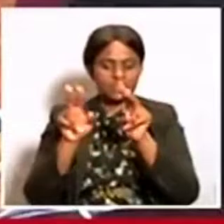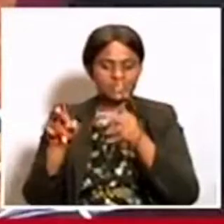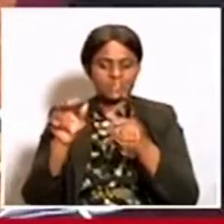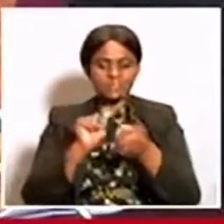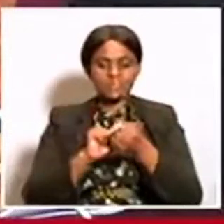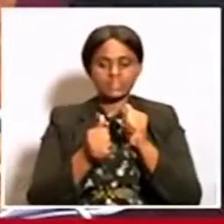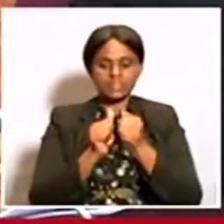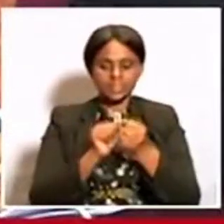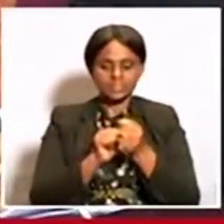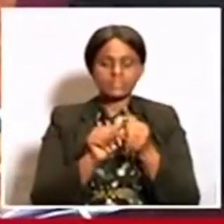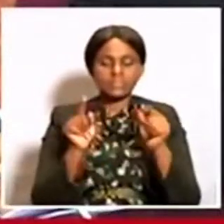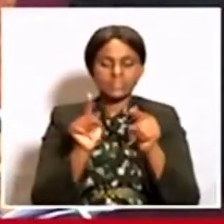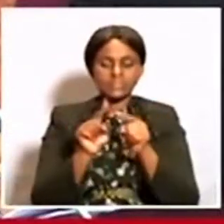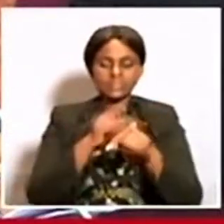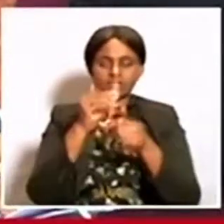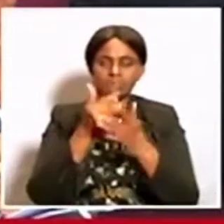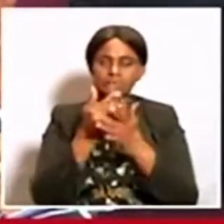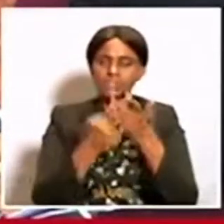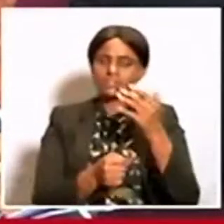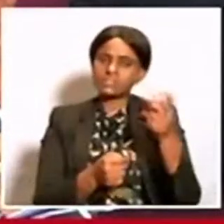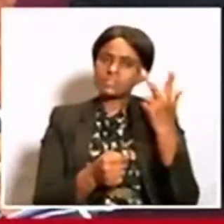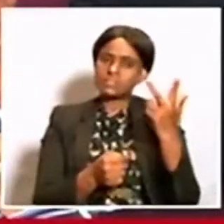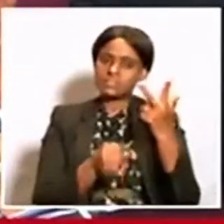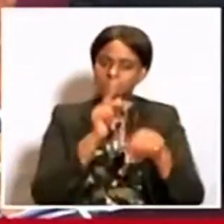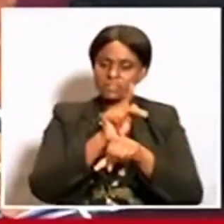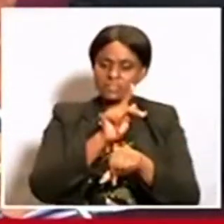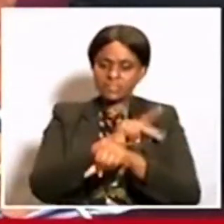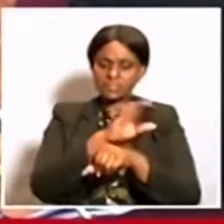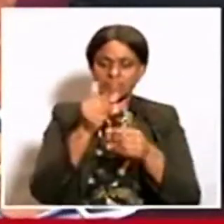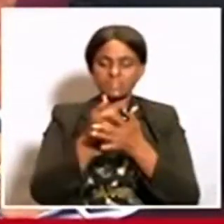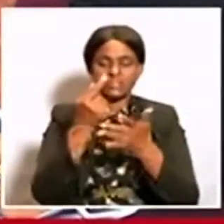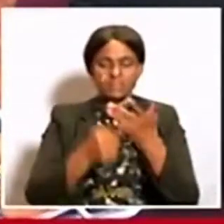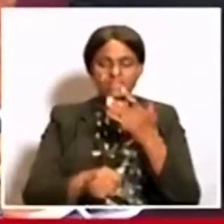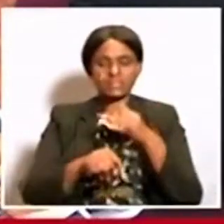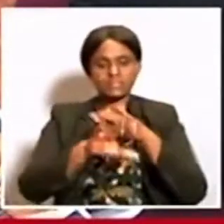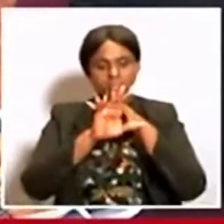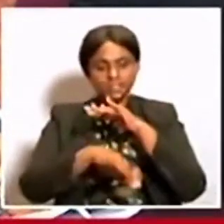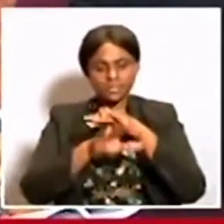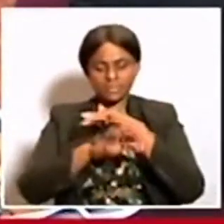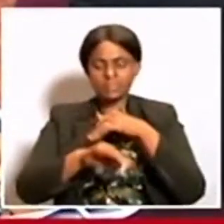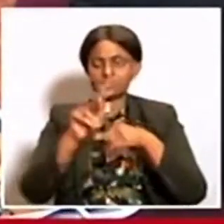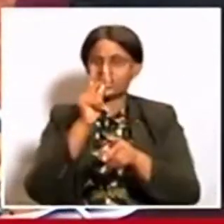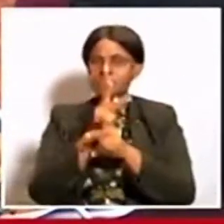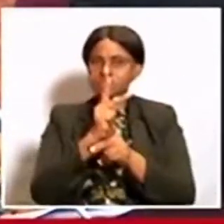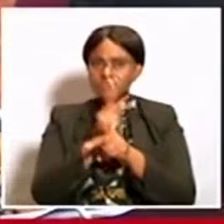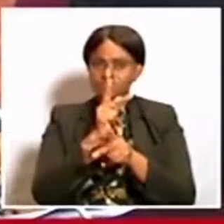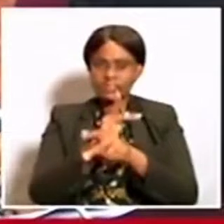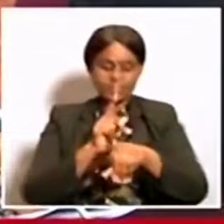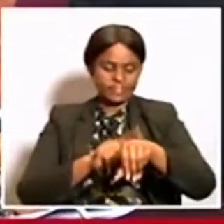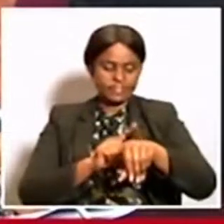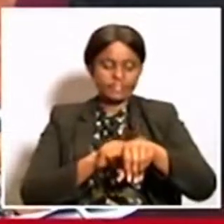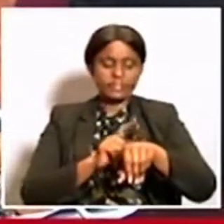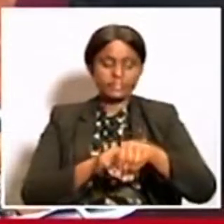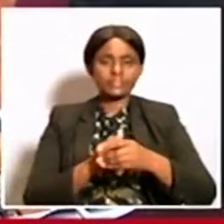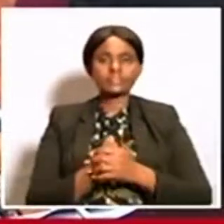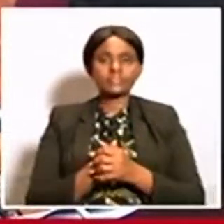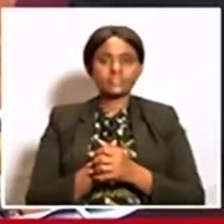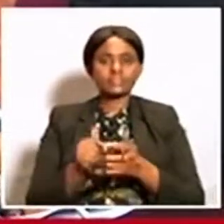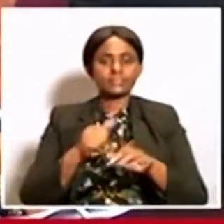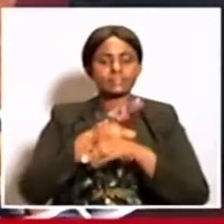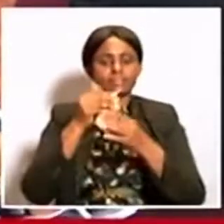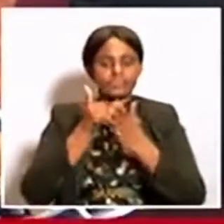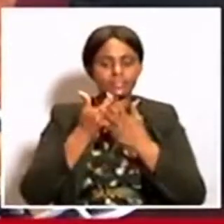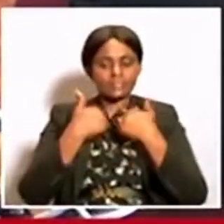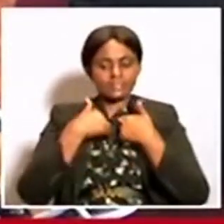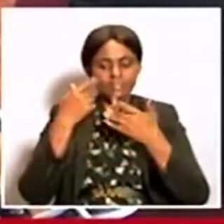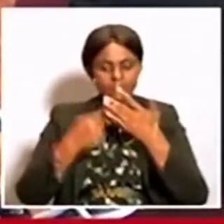problems, as all the 3 projects were under the rotation period. All have